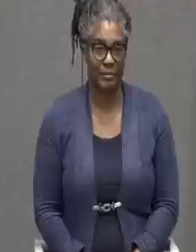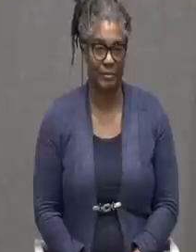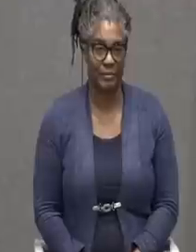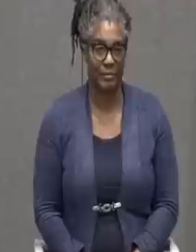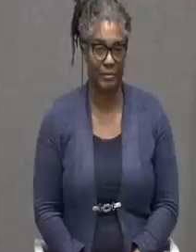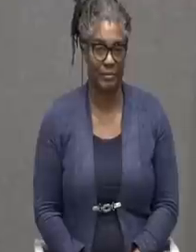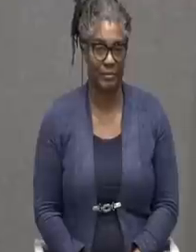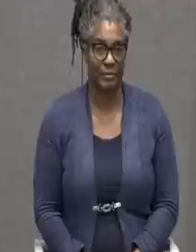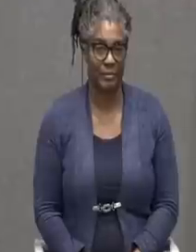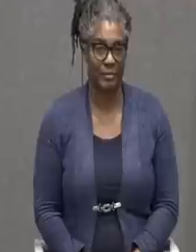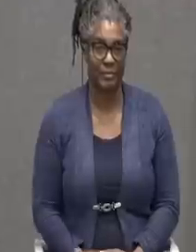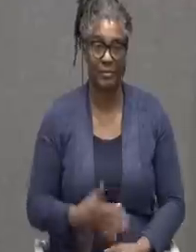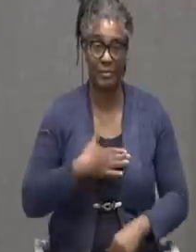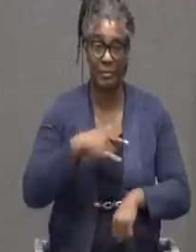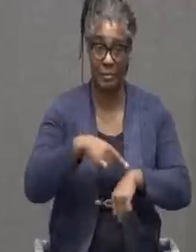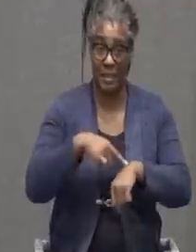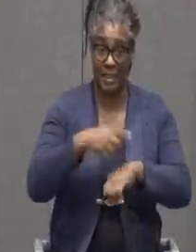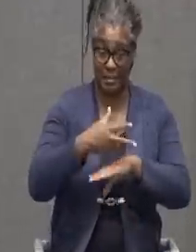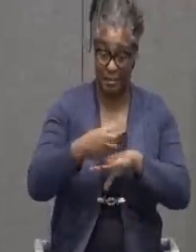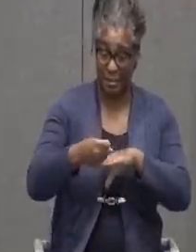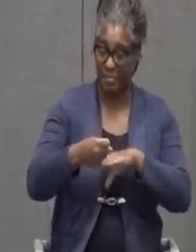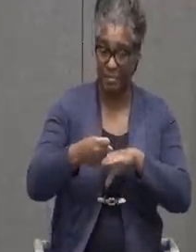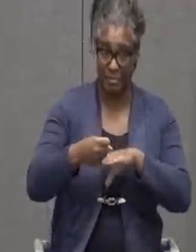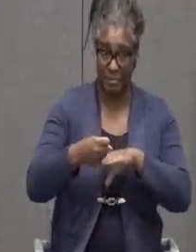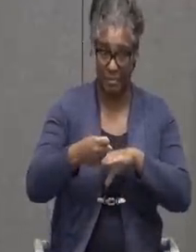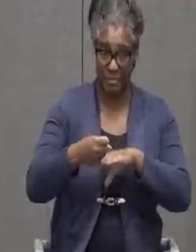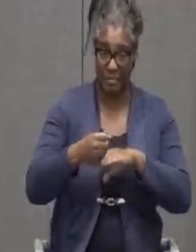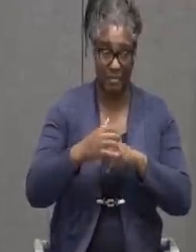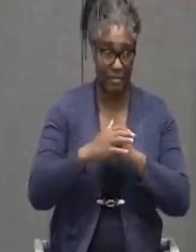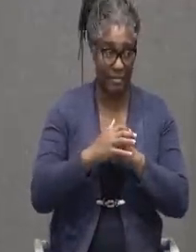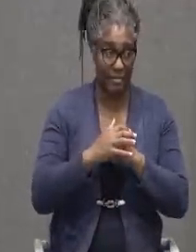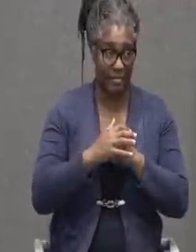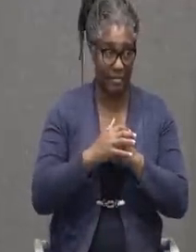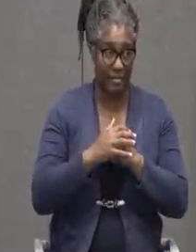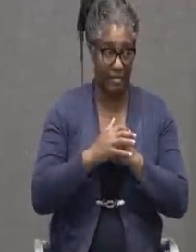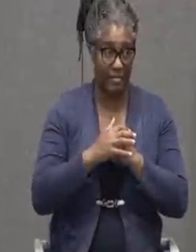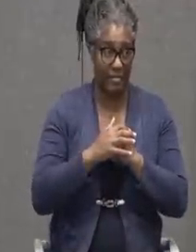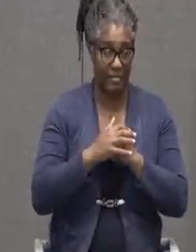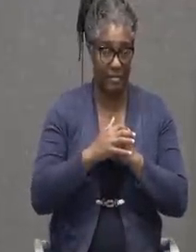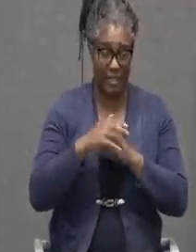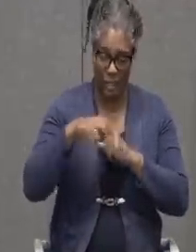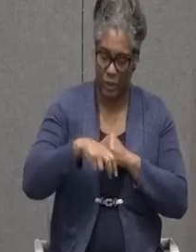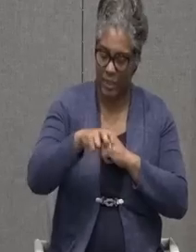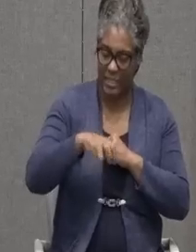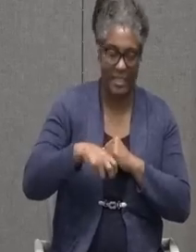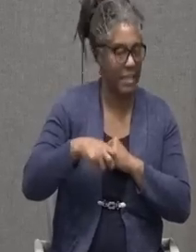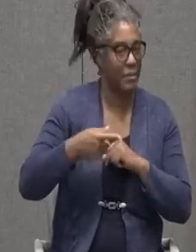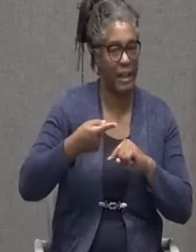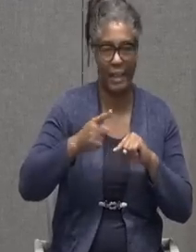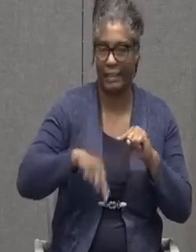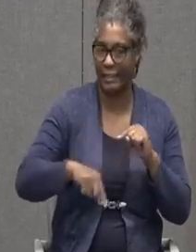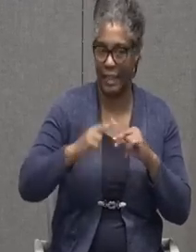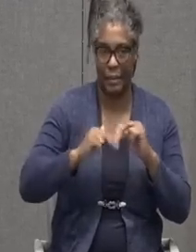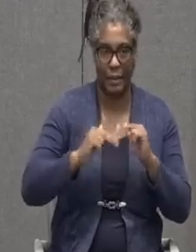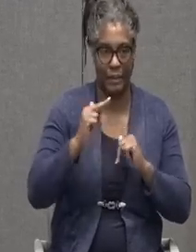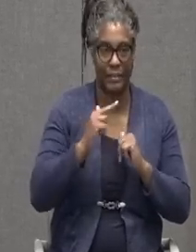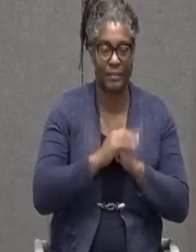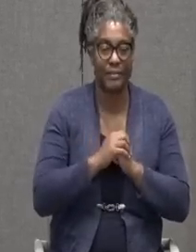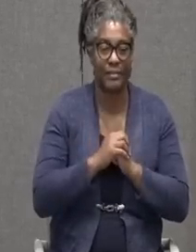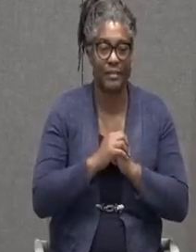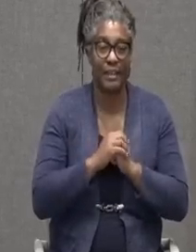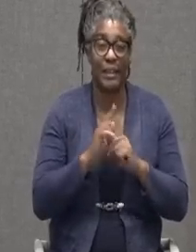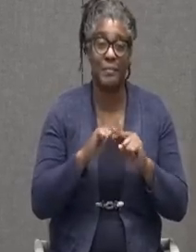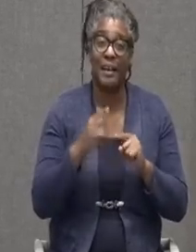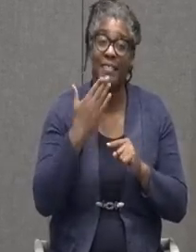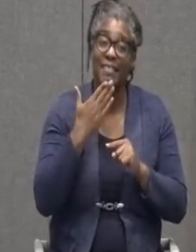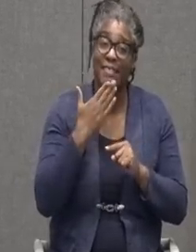I am running out of time and I don't see that glue, that swing set being built. But I want to thank you for joining us